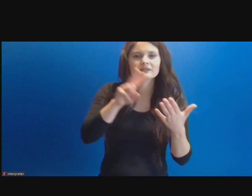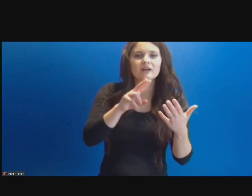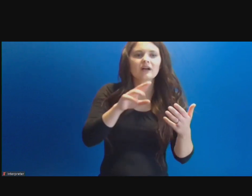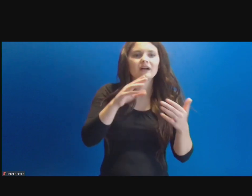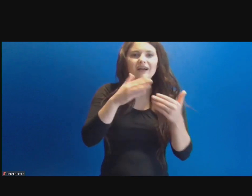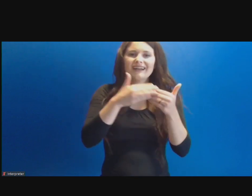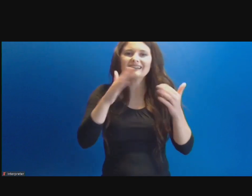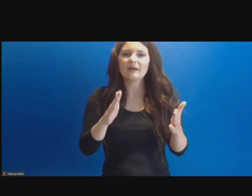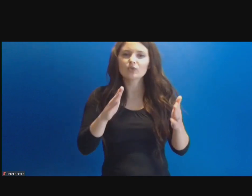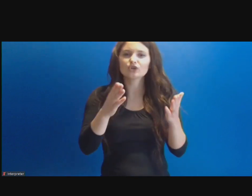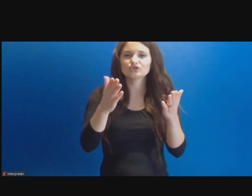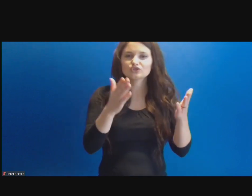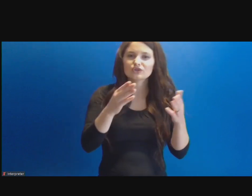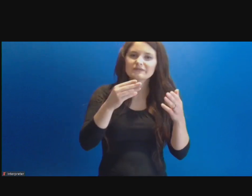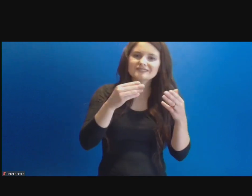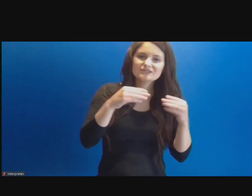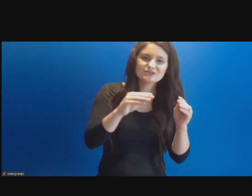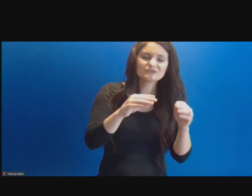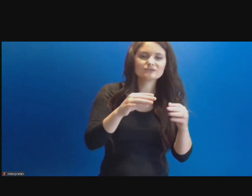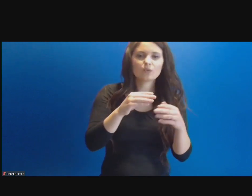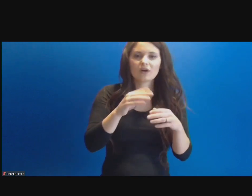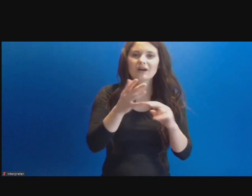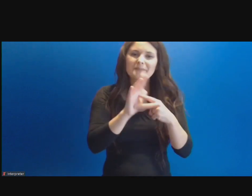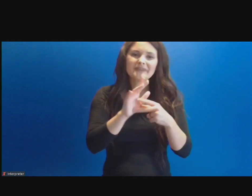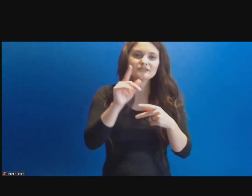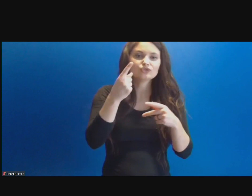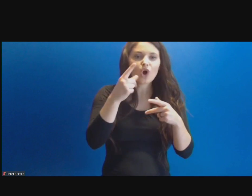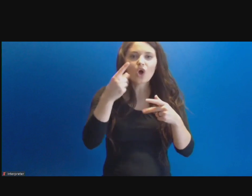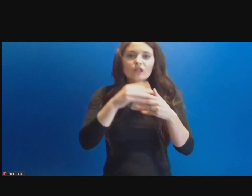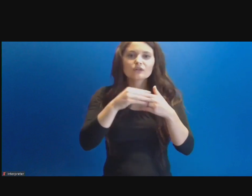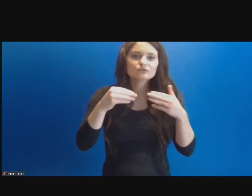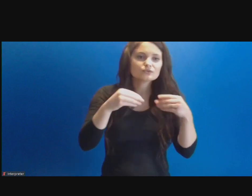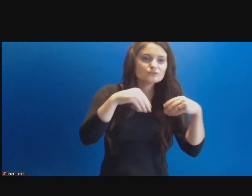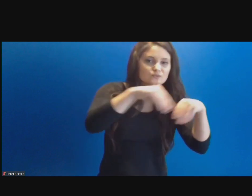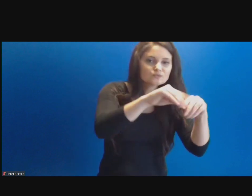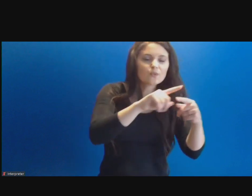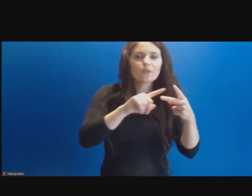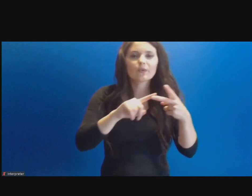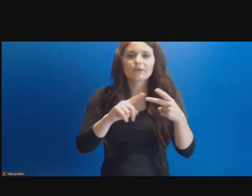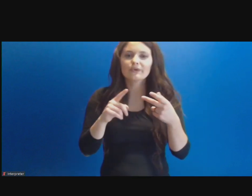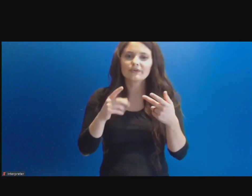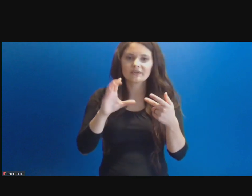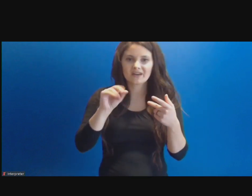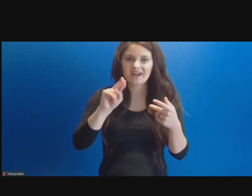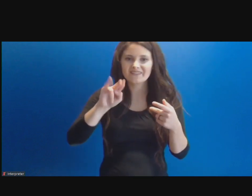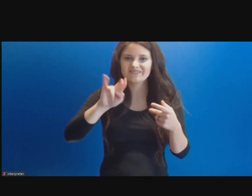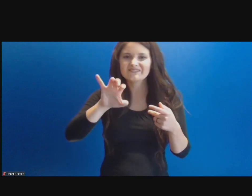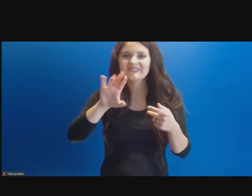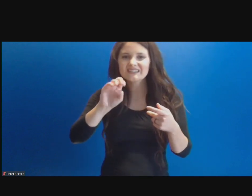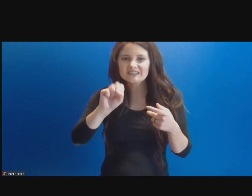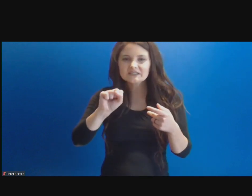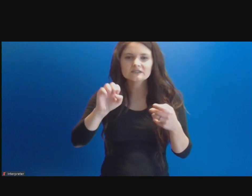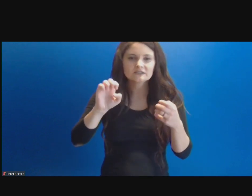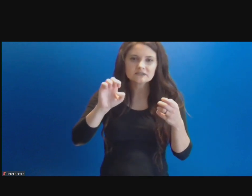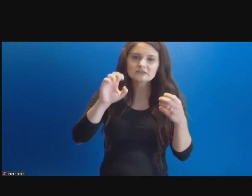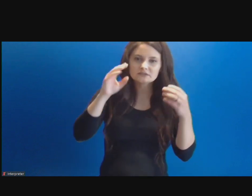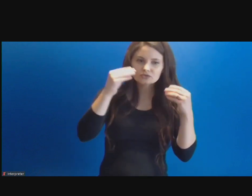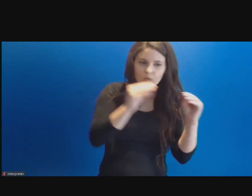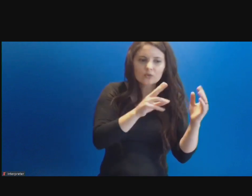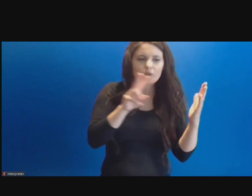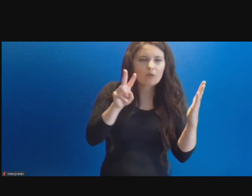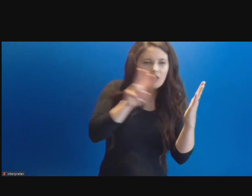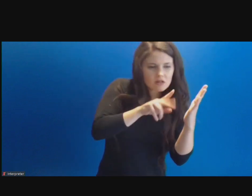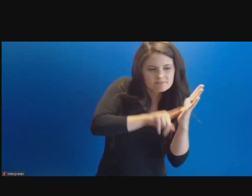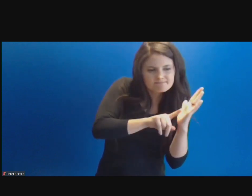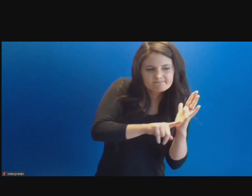stores. That's your dollar stores and convenience stores. We're going to look again at those and update our